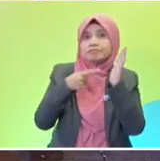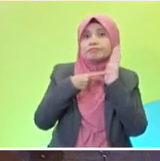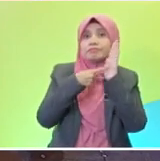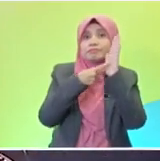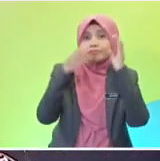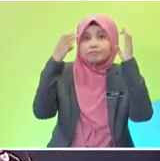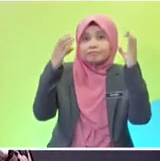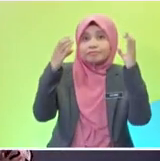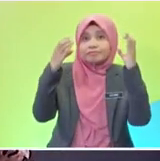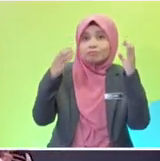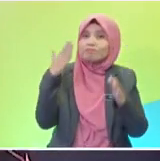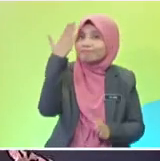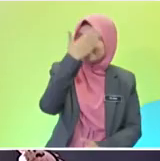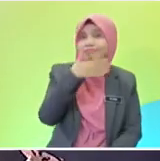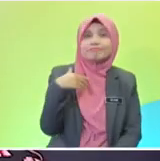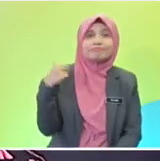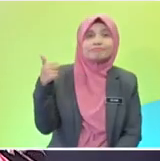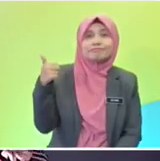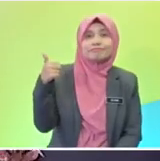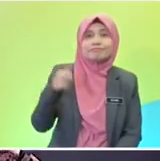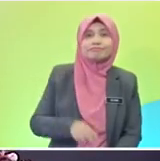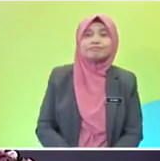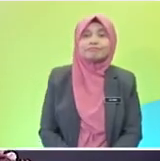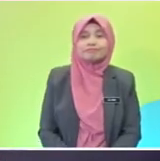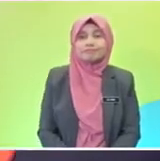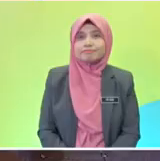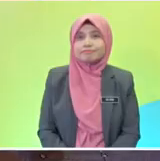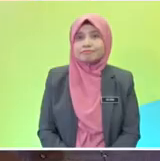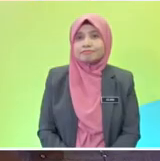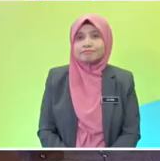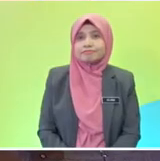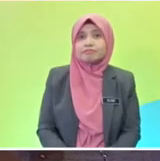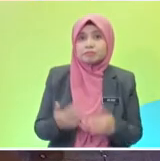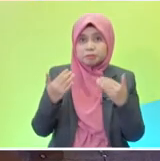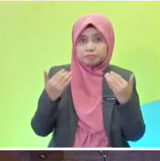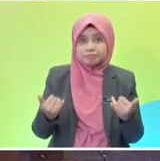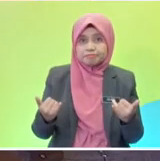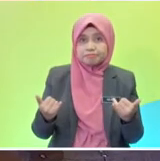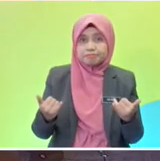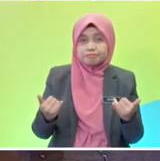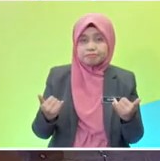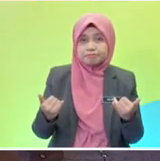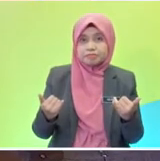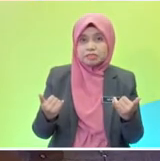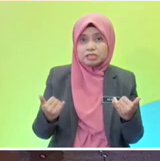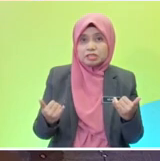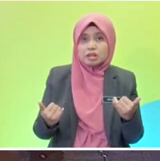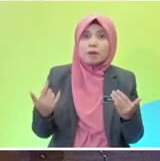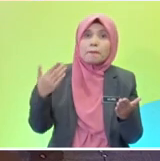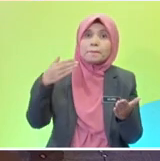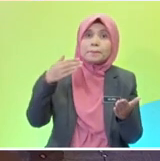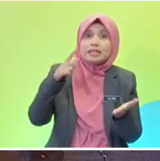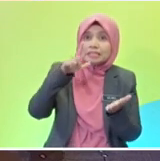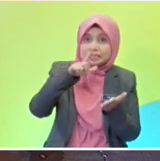Okay. Oh, that looks so like nice. This. Okay. Okay, it will be like this. Now, put some more glue at